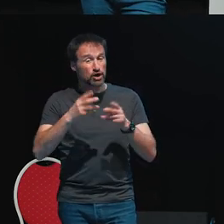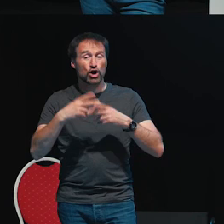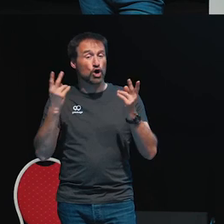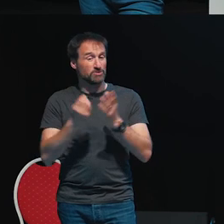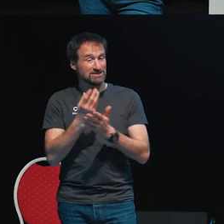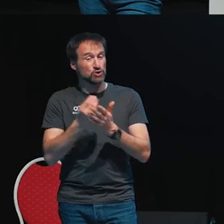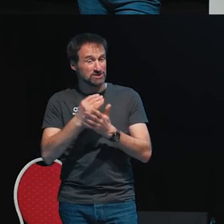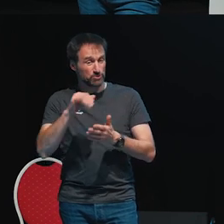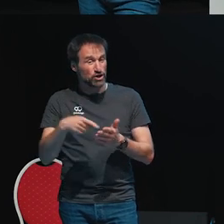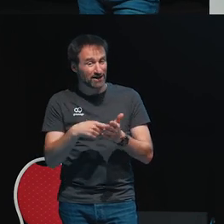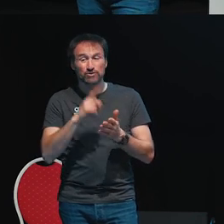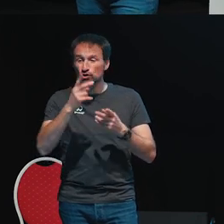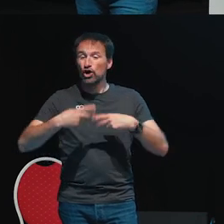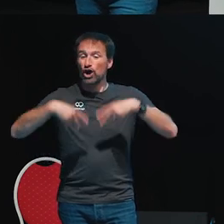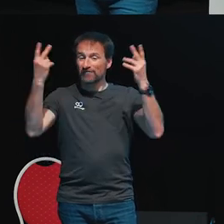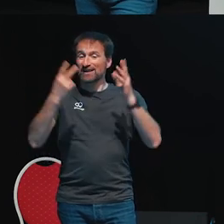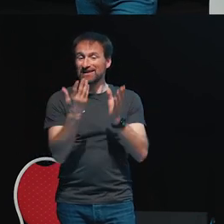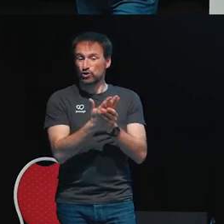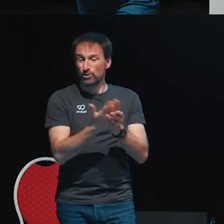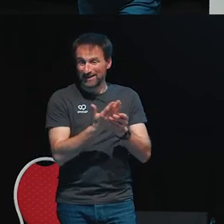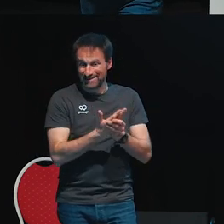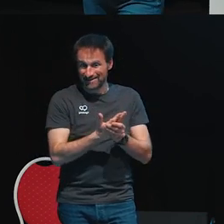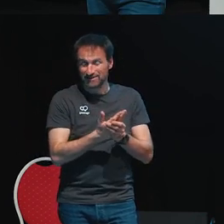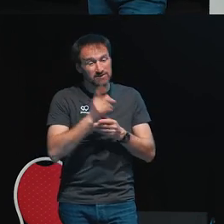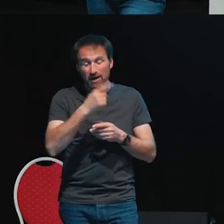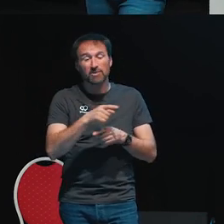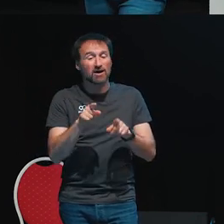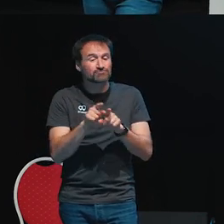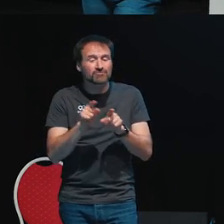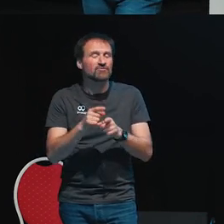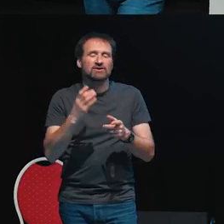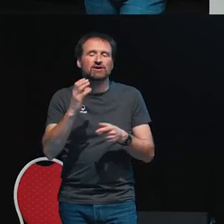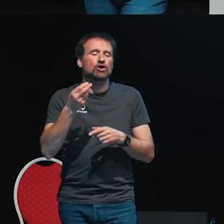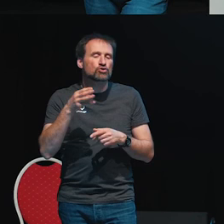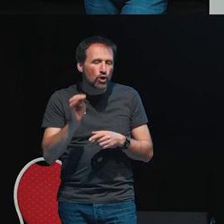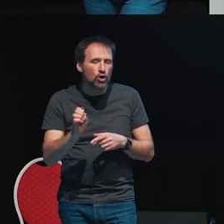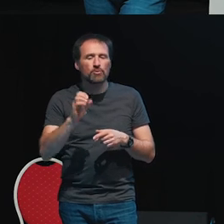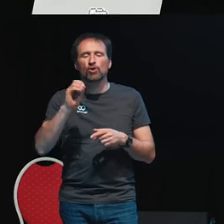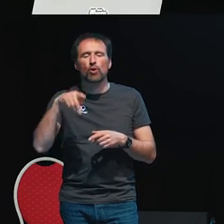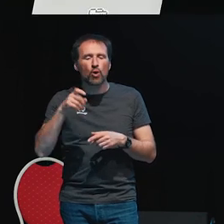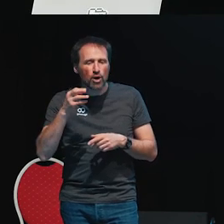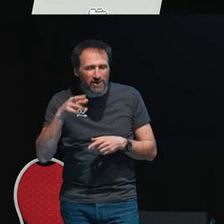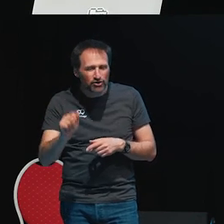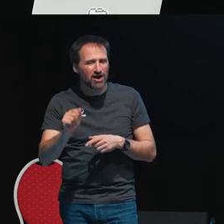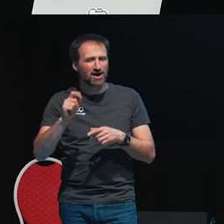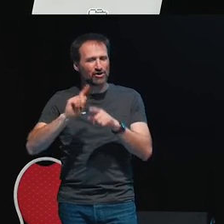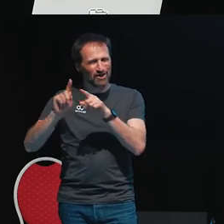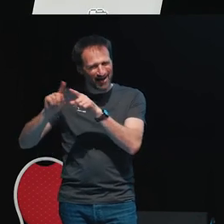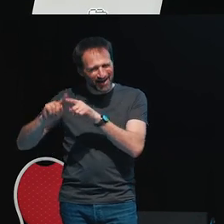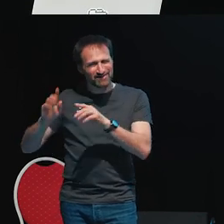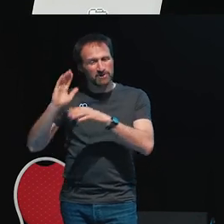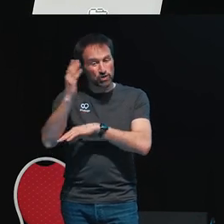but it is also powering a browsers like Chrome or Opera or many others. So which means